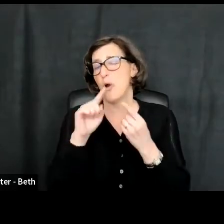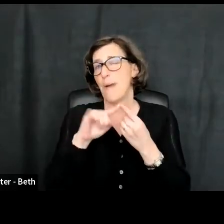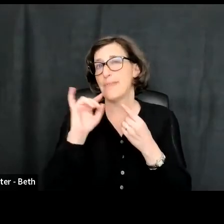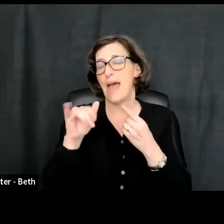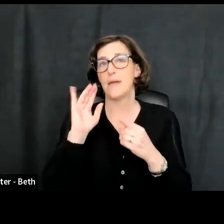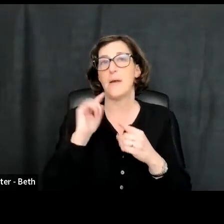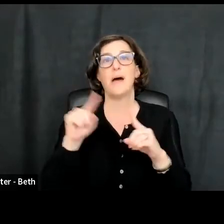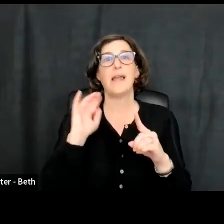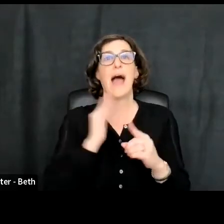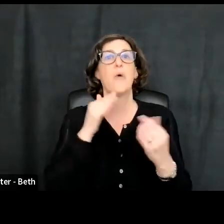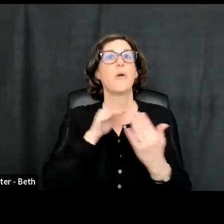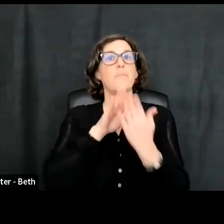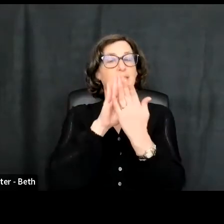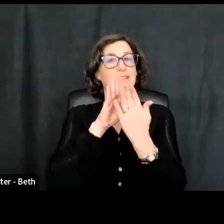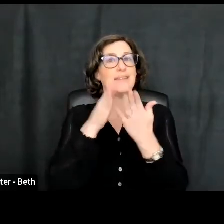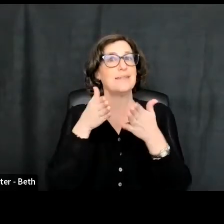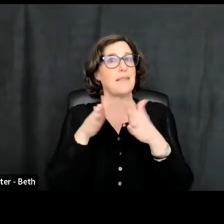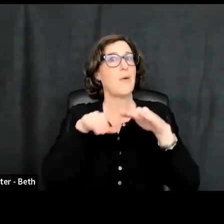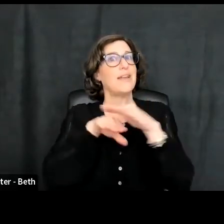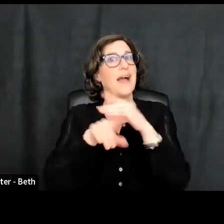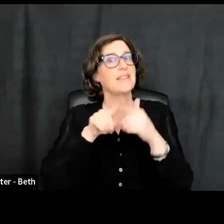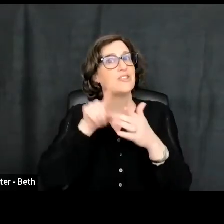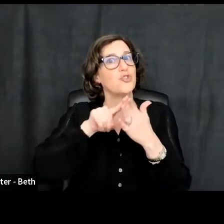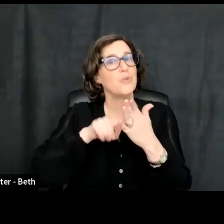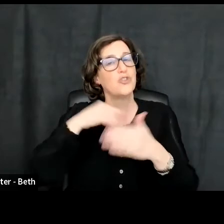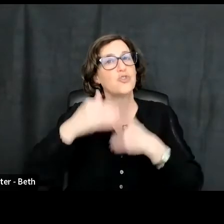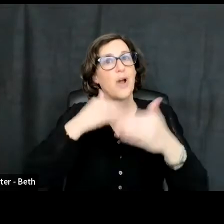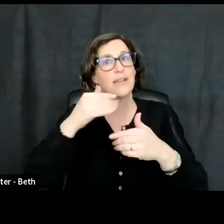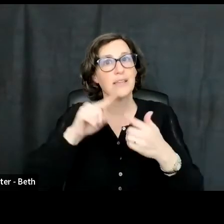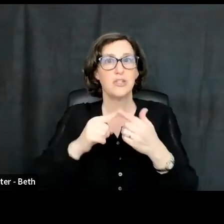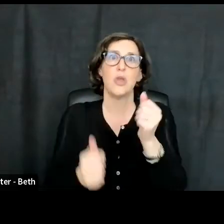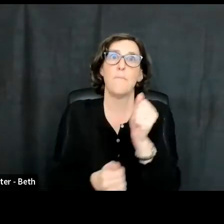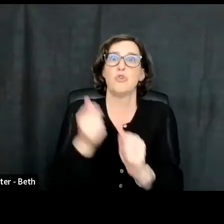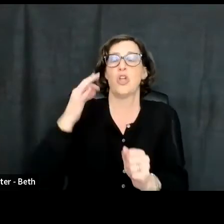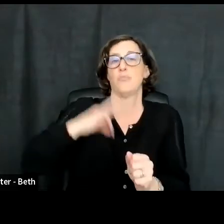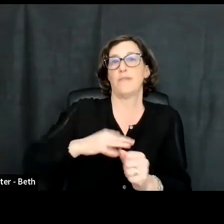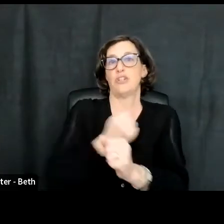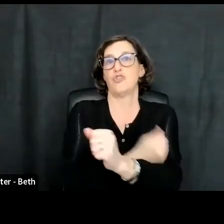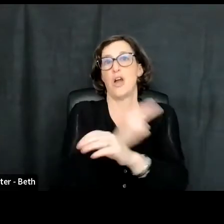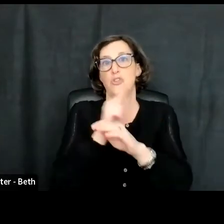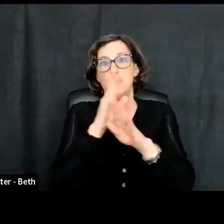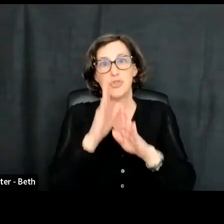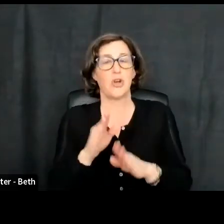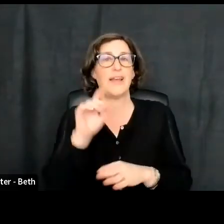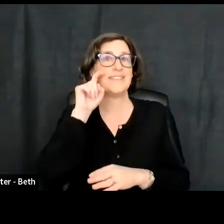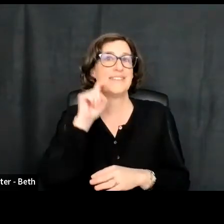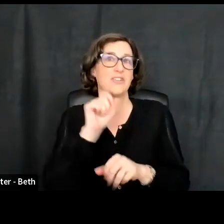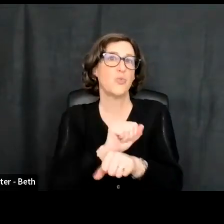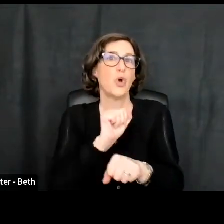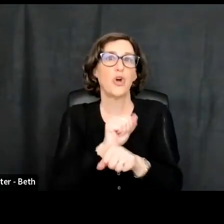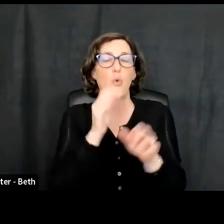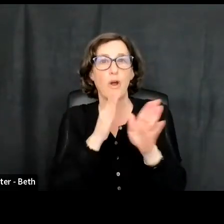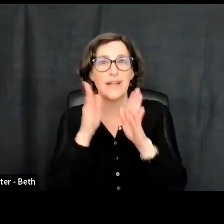allowing access to the research process to the most privileged drug user and sex worker organizers. But the binary isn't even like